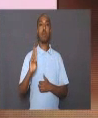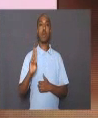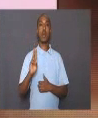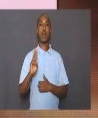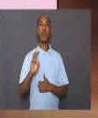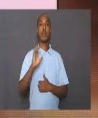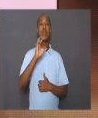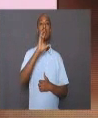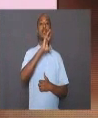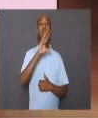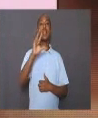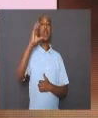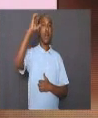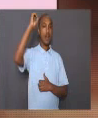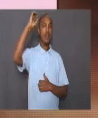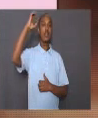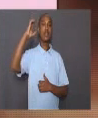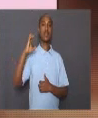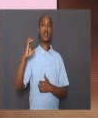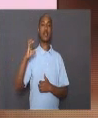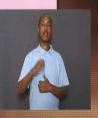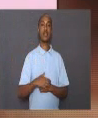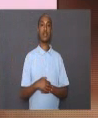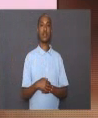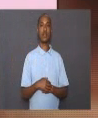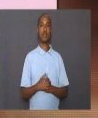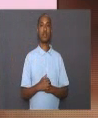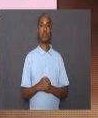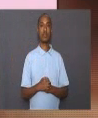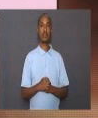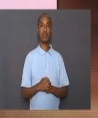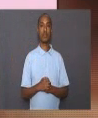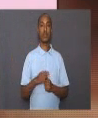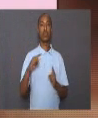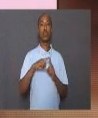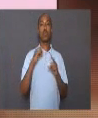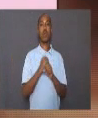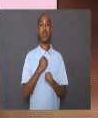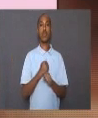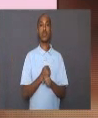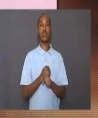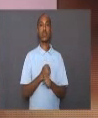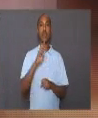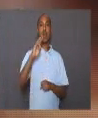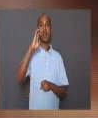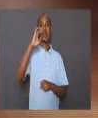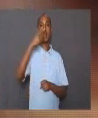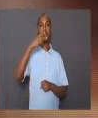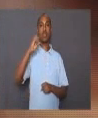at 360 degrees Celsius to produce an aldehyde.